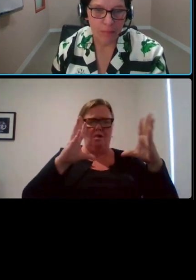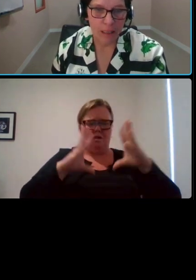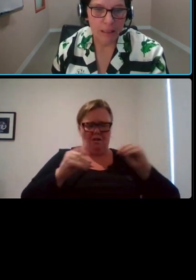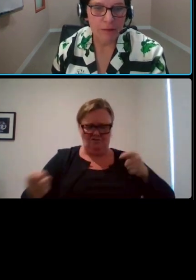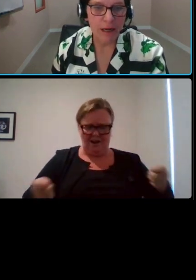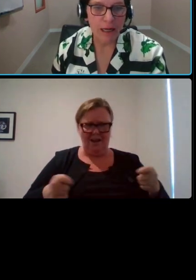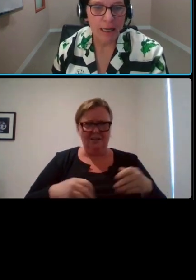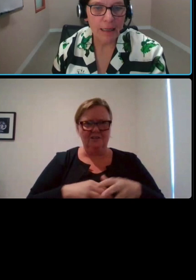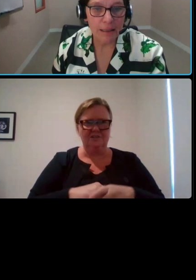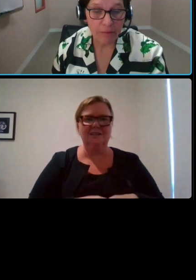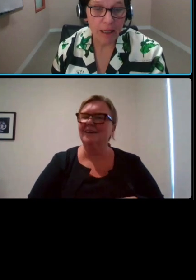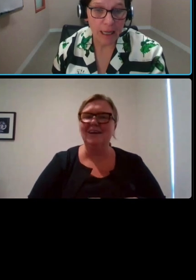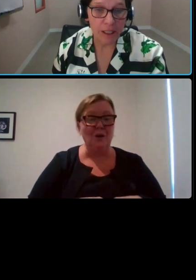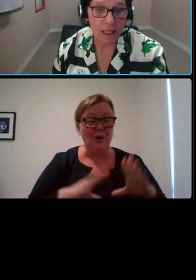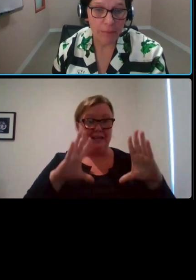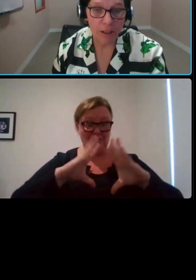care.